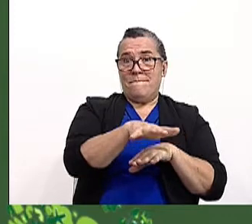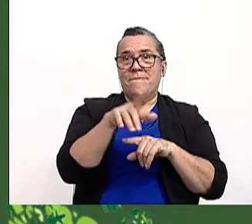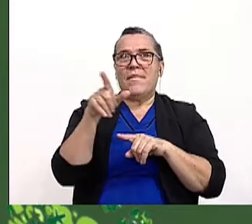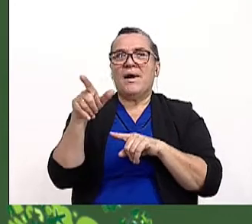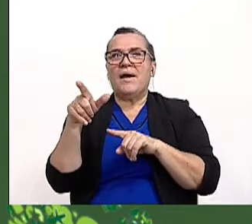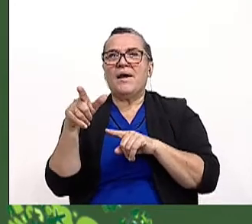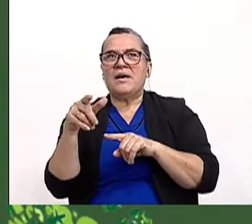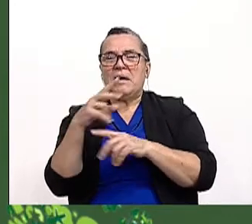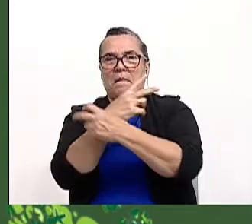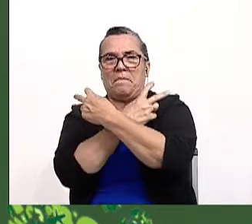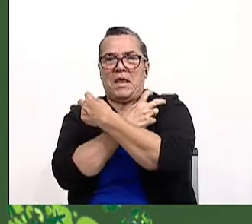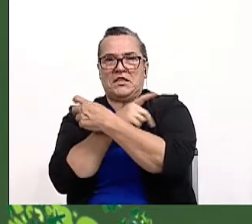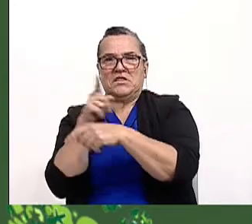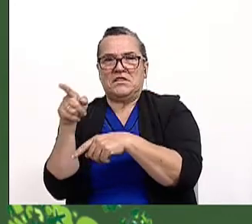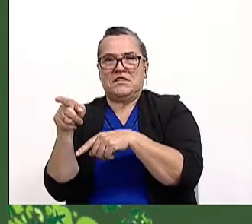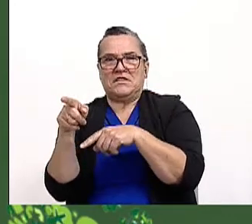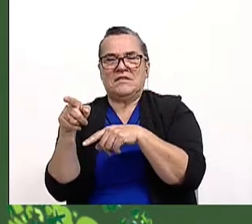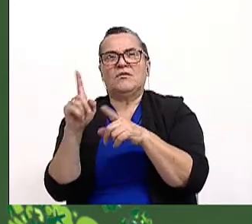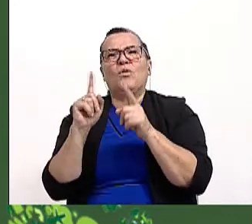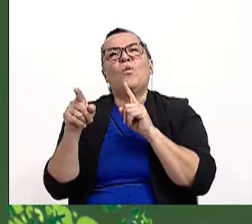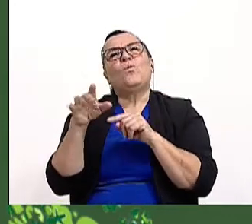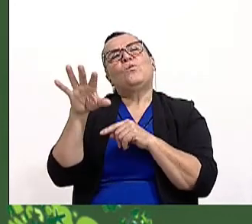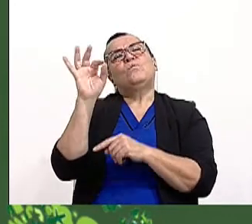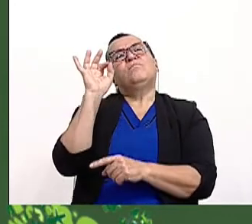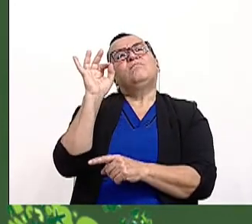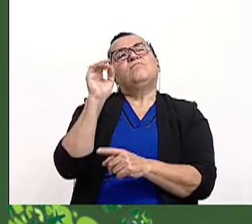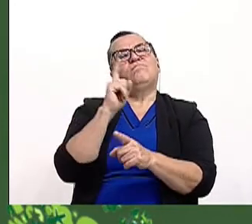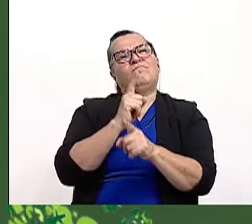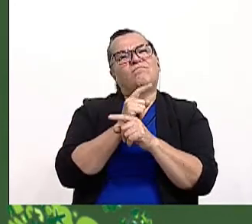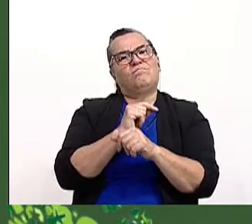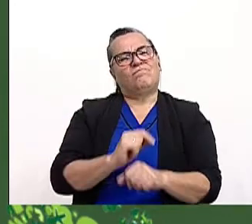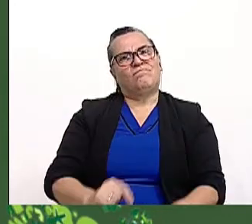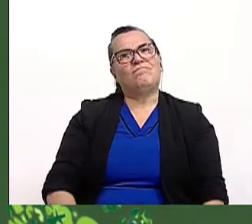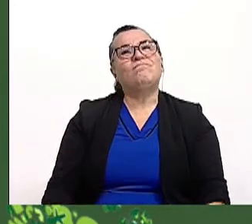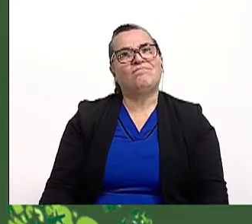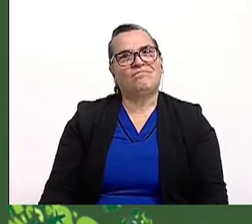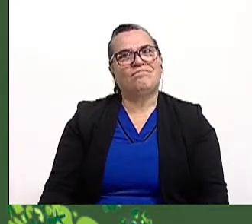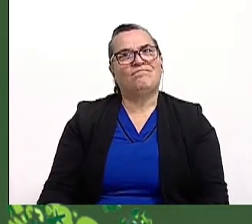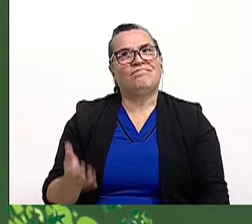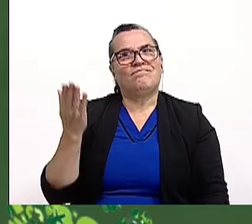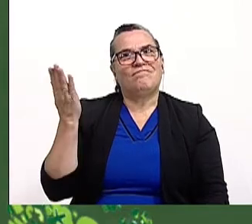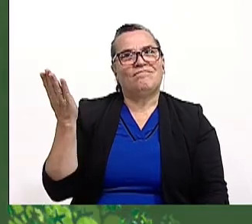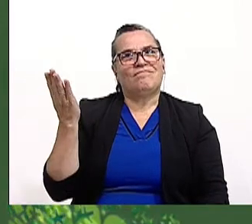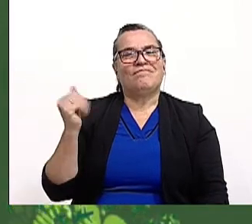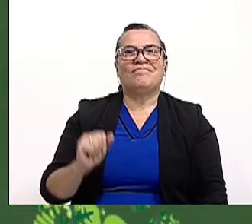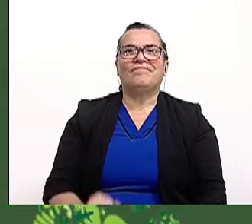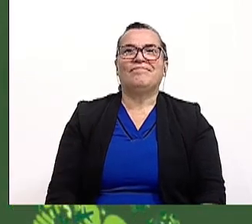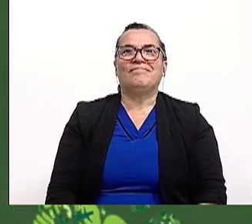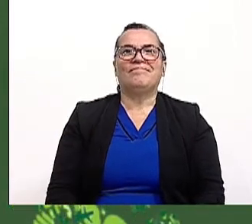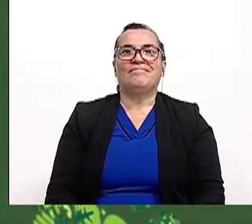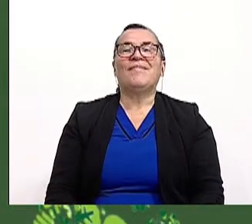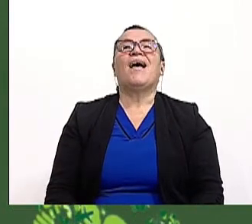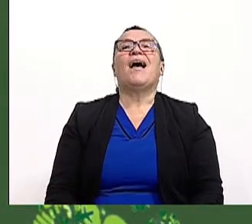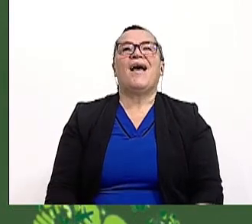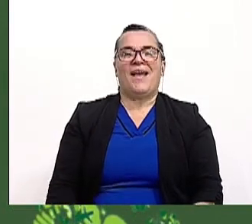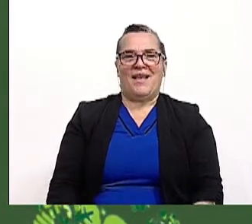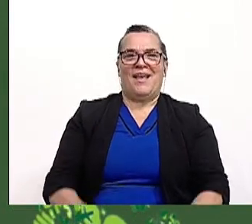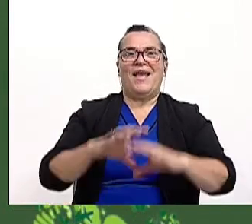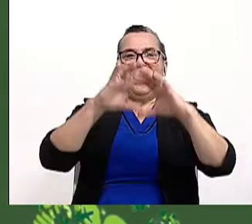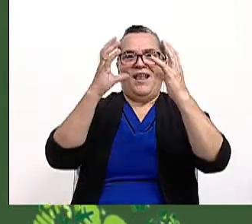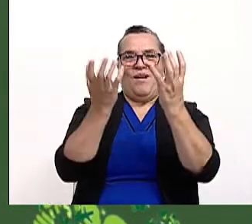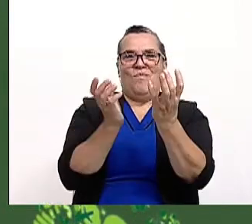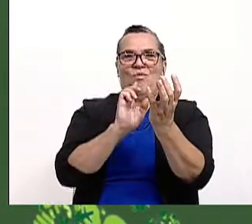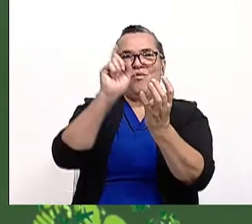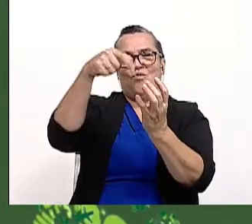some pesticides. Which one is the correct? Let's look at the answer. Very